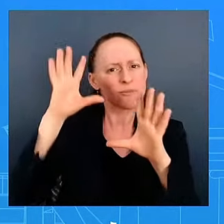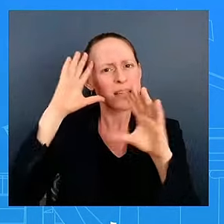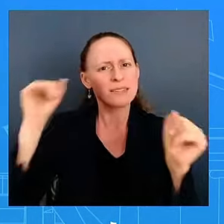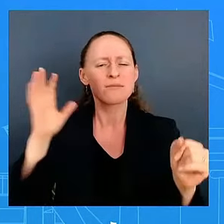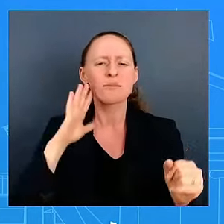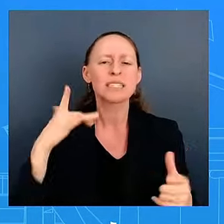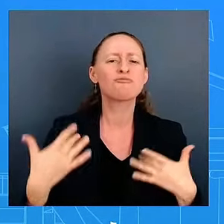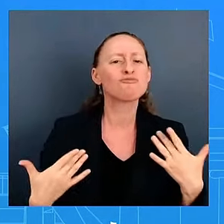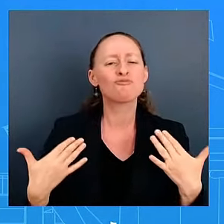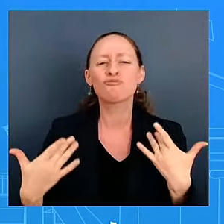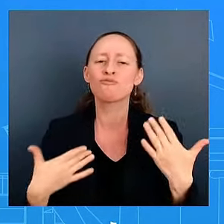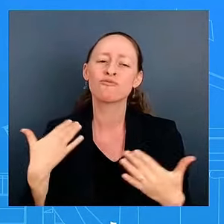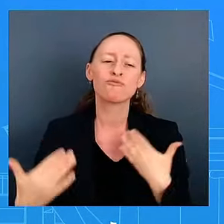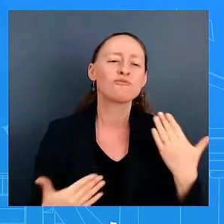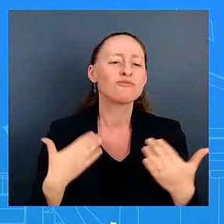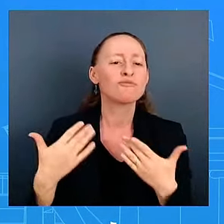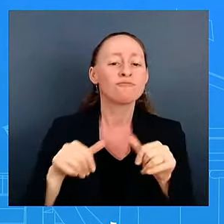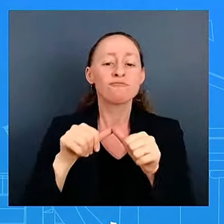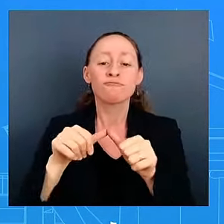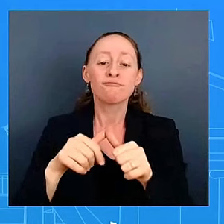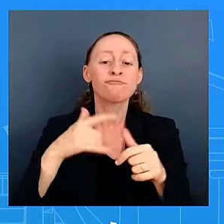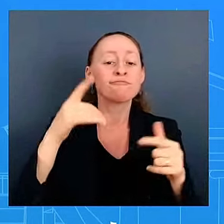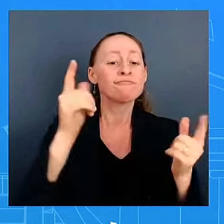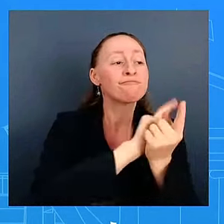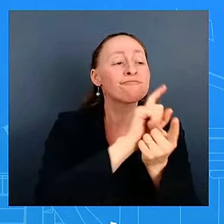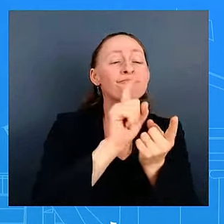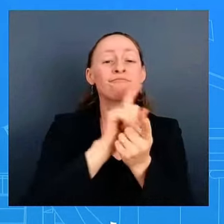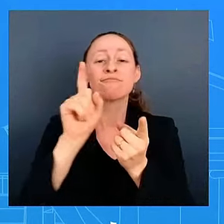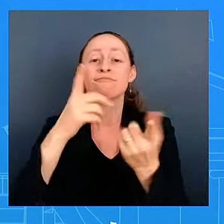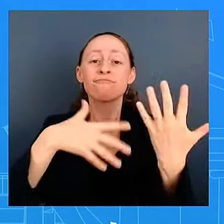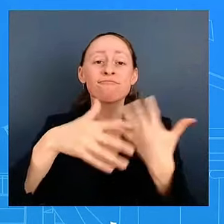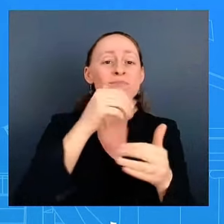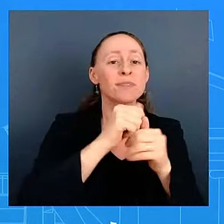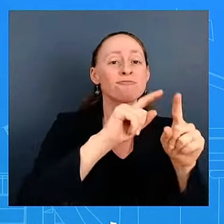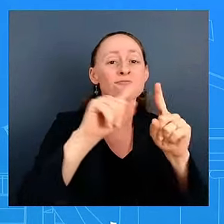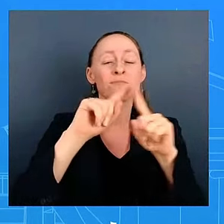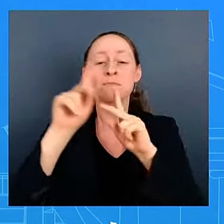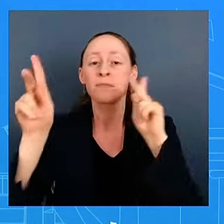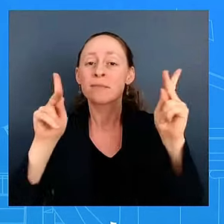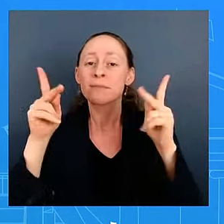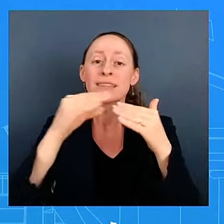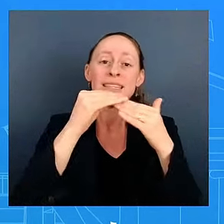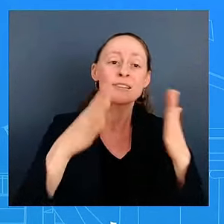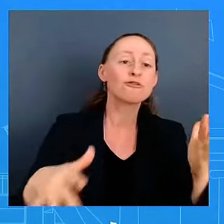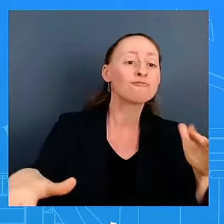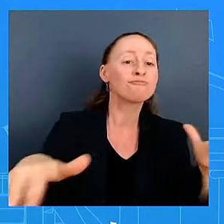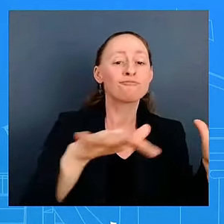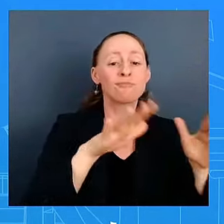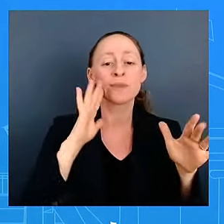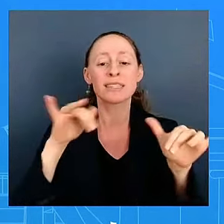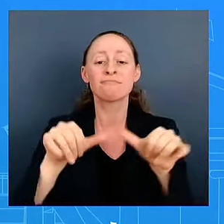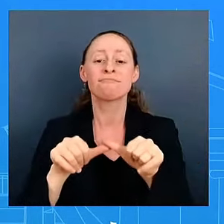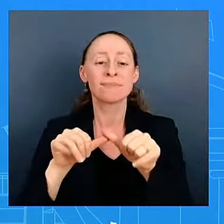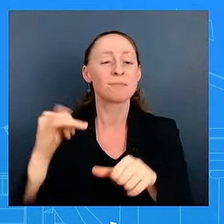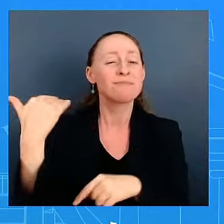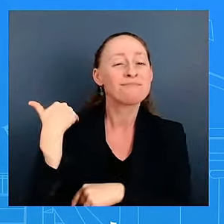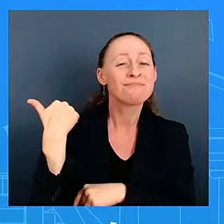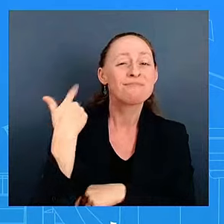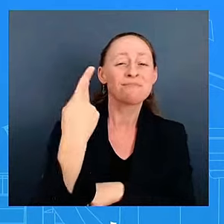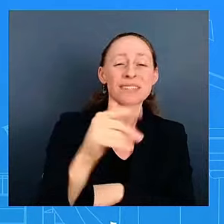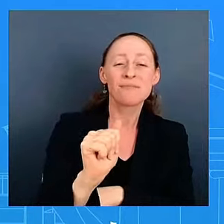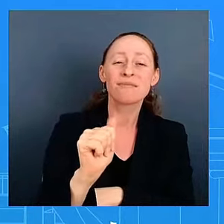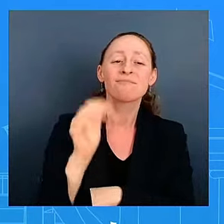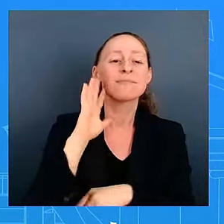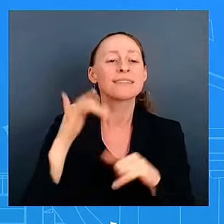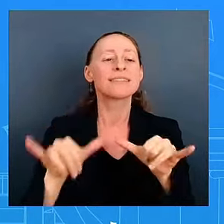there, engage with the American public, like you saw him do in Pennsylvania. And he's going to stay focused on that. Well, does he